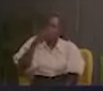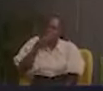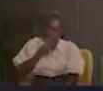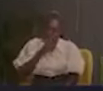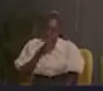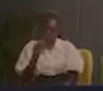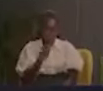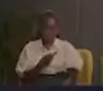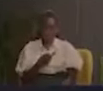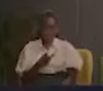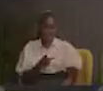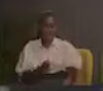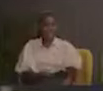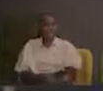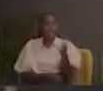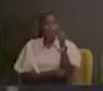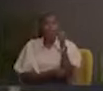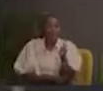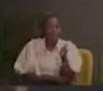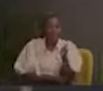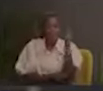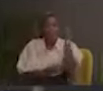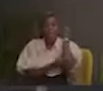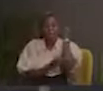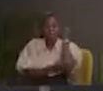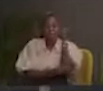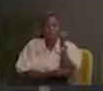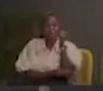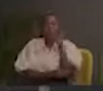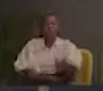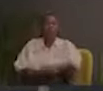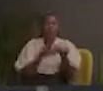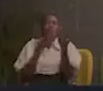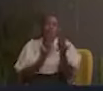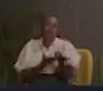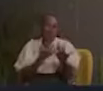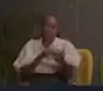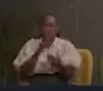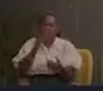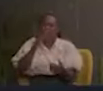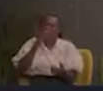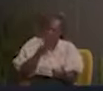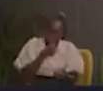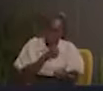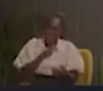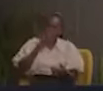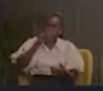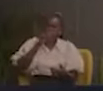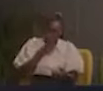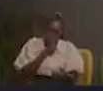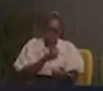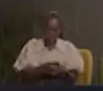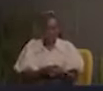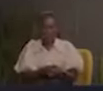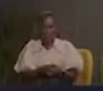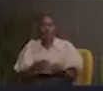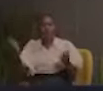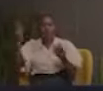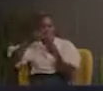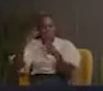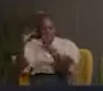Abraham, the personification of God's idea of faith. The Bible says he patiently endured. He obtained the